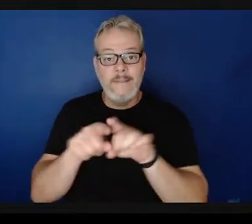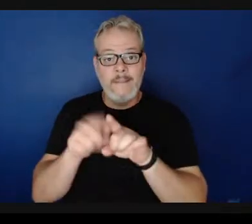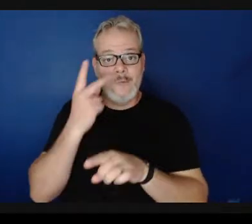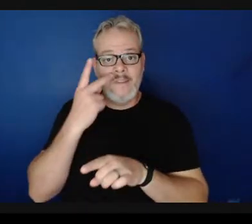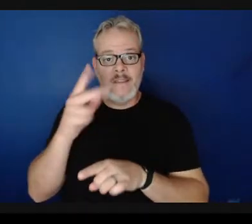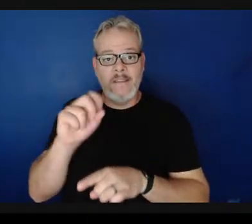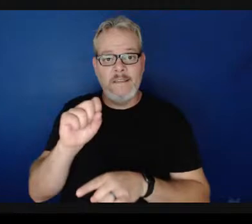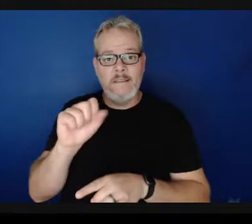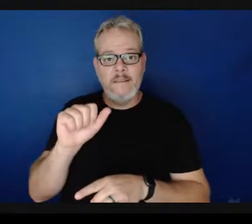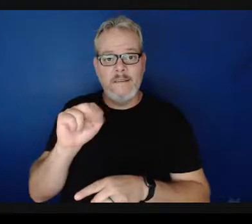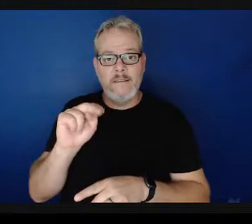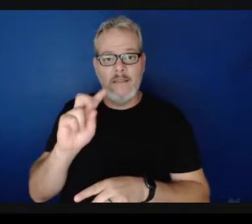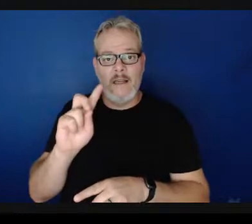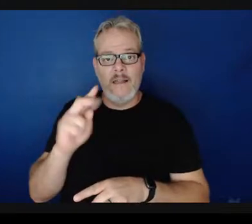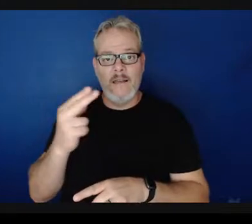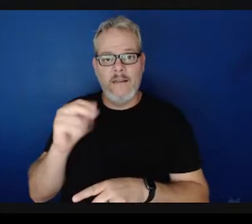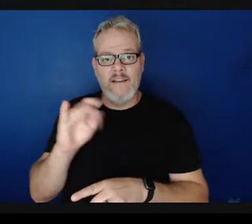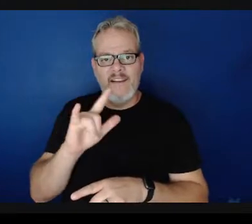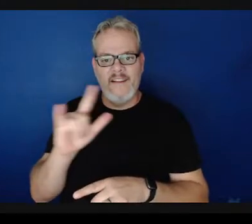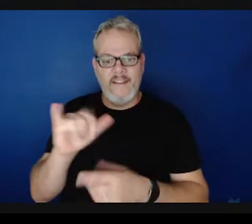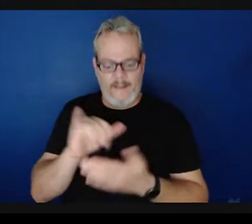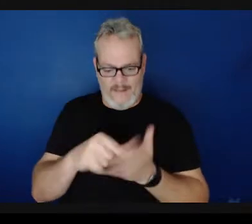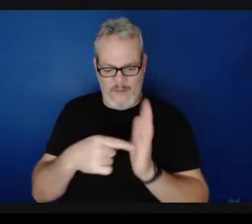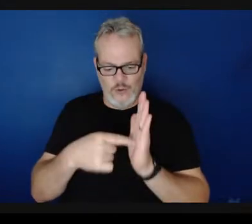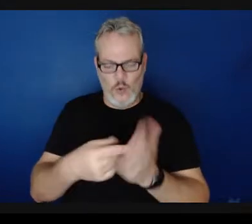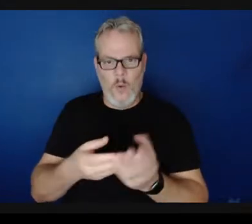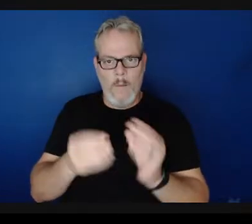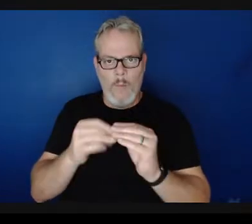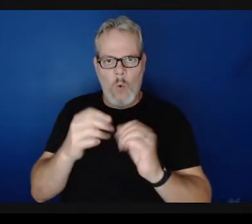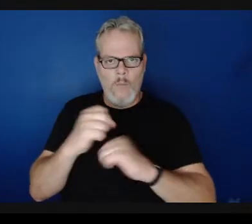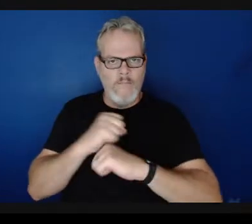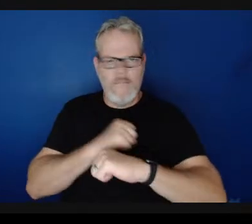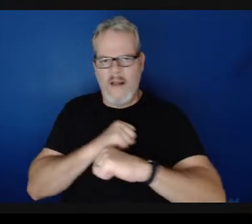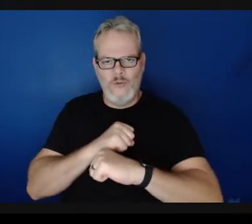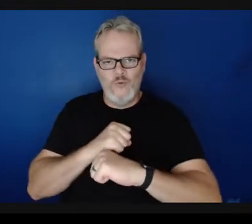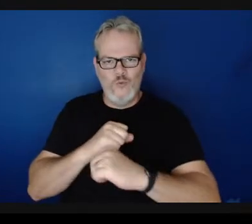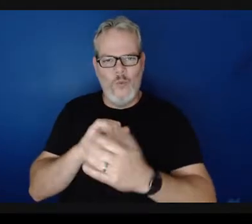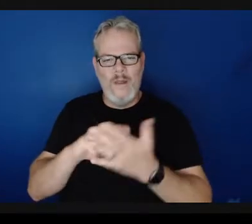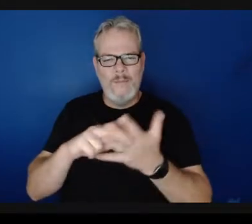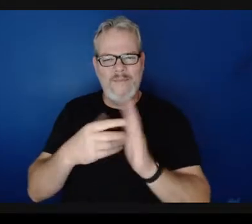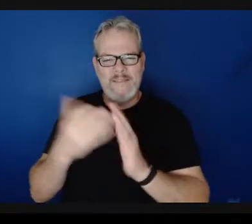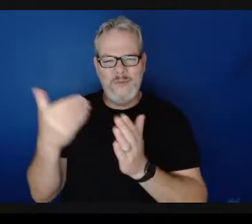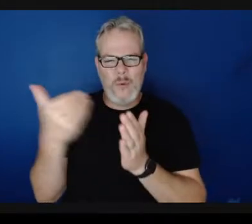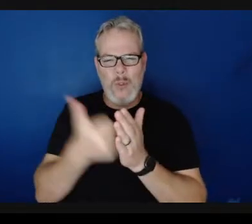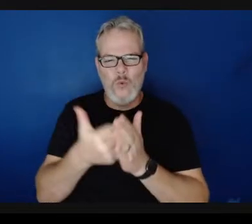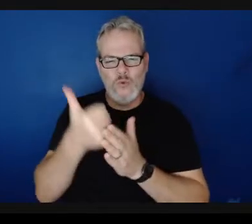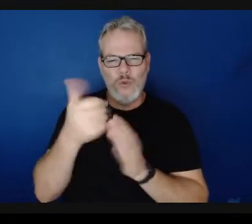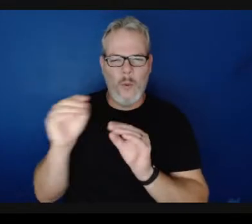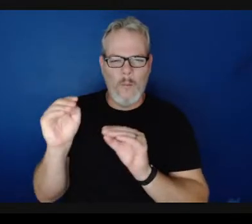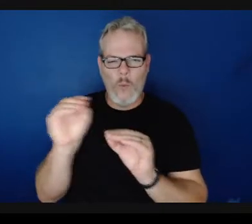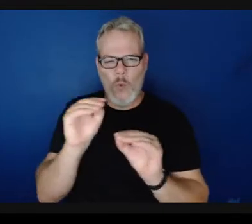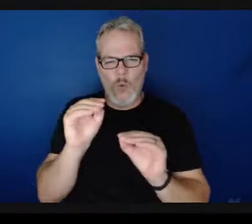most magnitude. So it must be closer to that source, or it's moving more in that area.